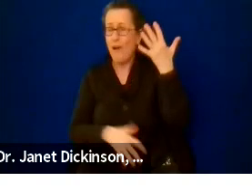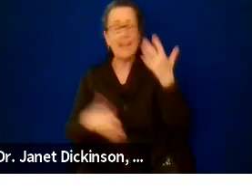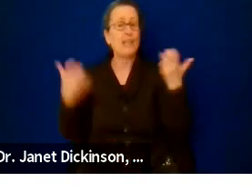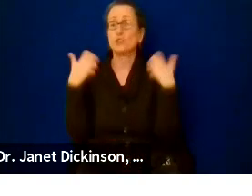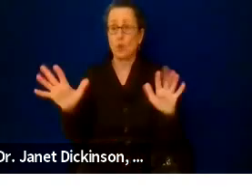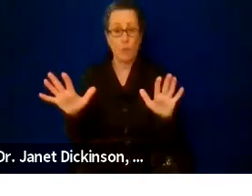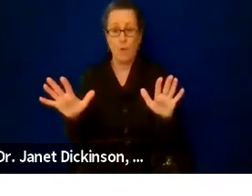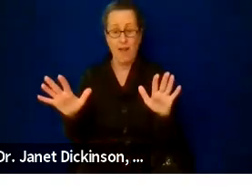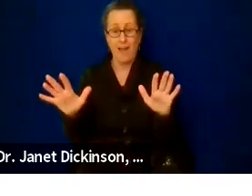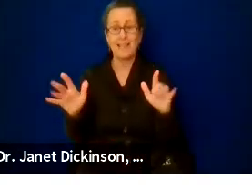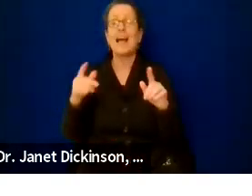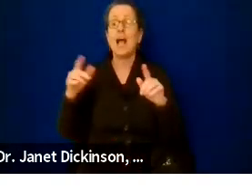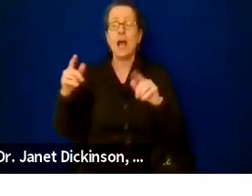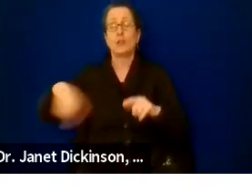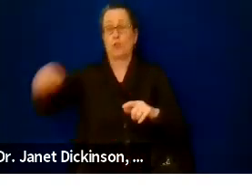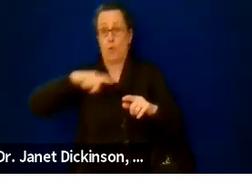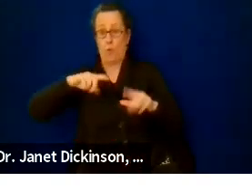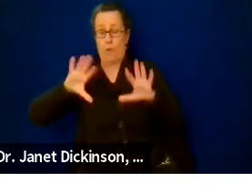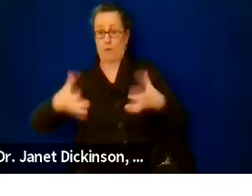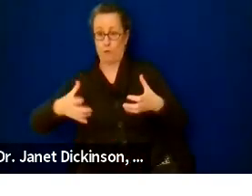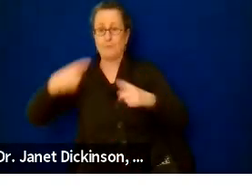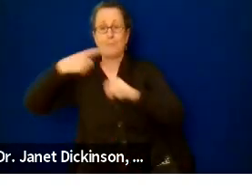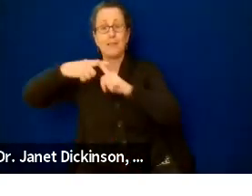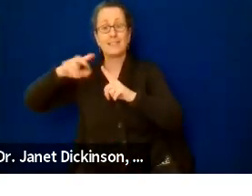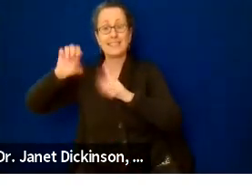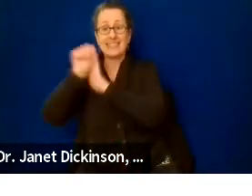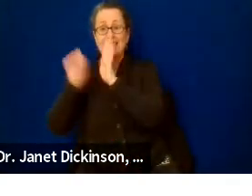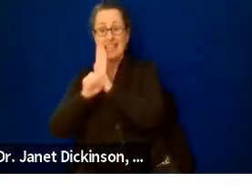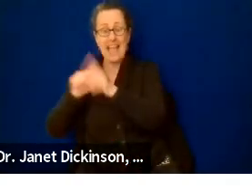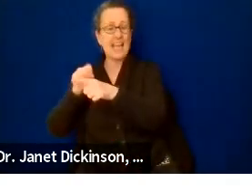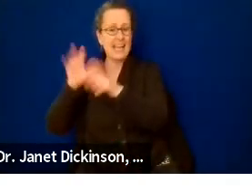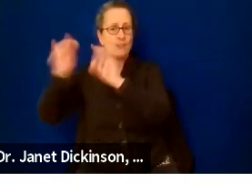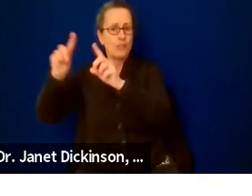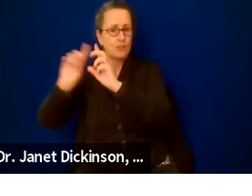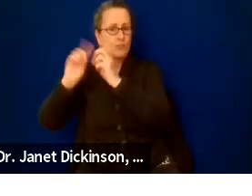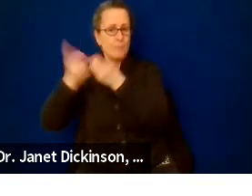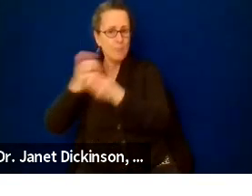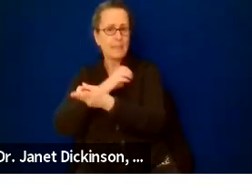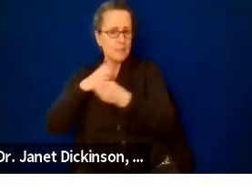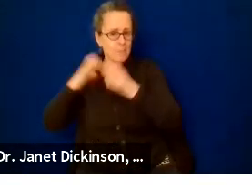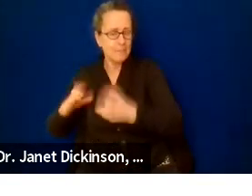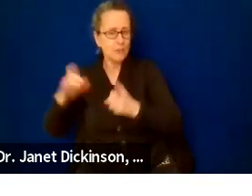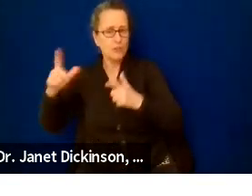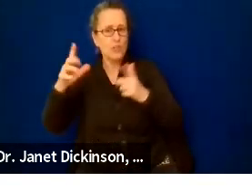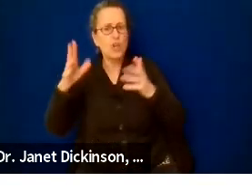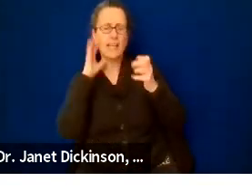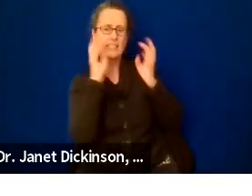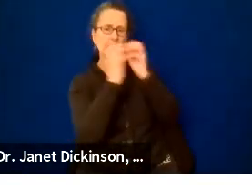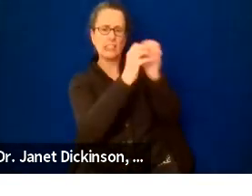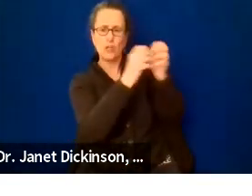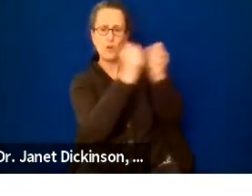federal government to suspend MCAS for the year. We don't believe it will be a good measure of